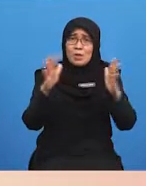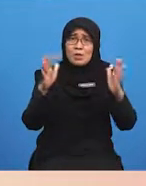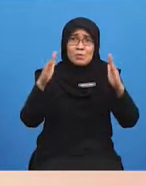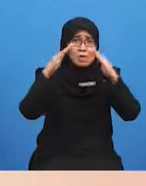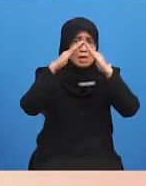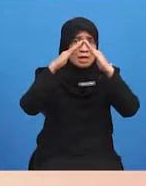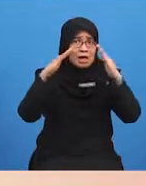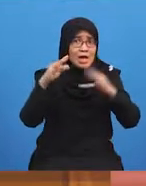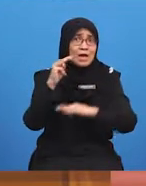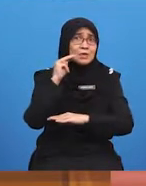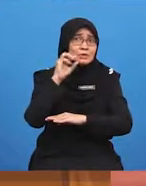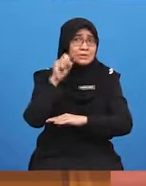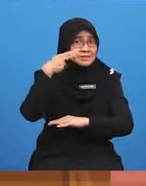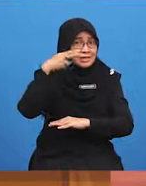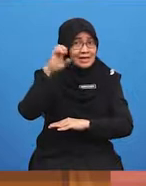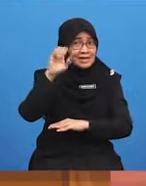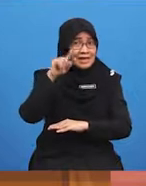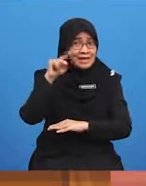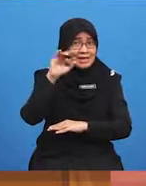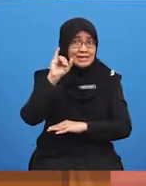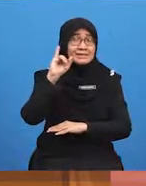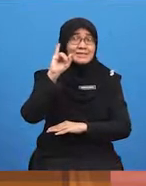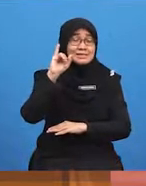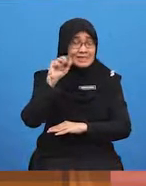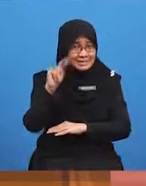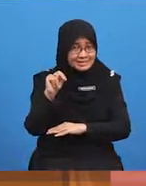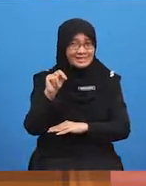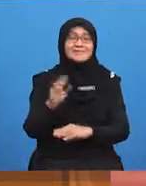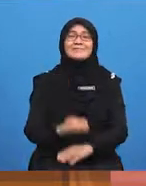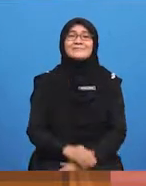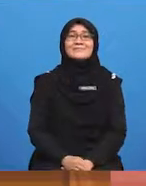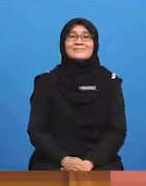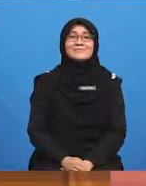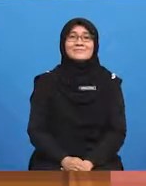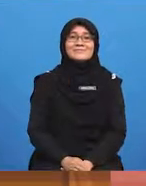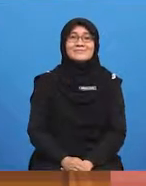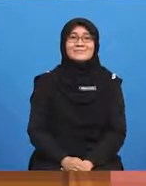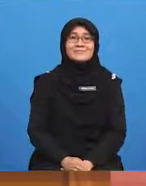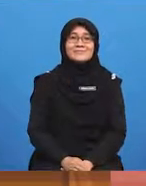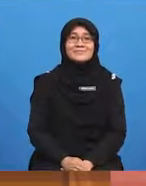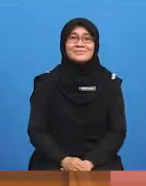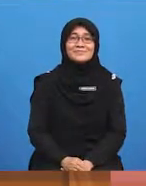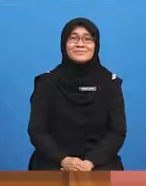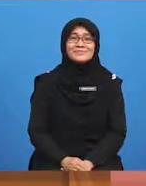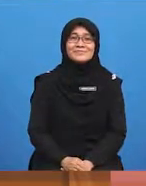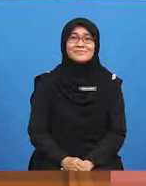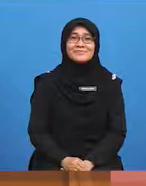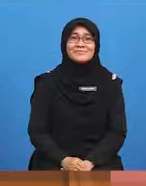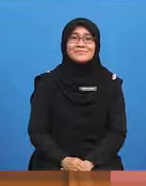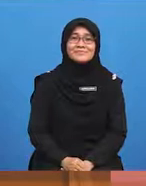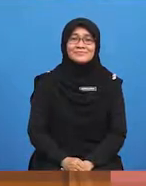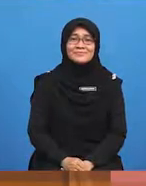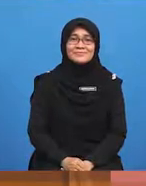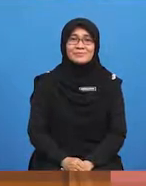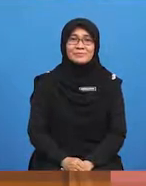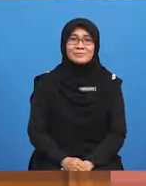have, Miss Hazrin. Well, thank you, YOLO. It's not that big, but